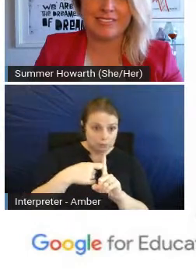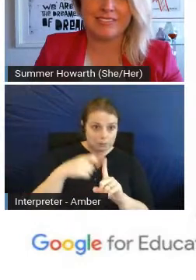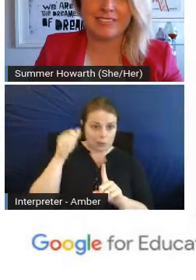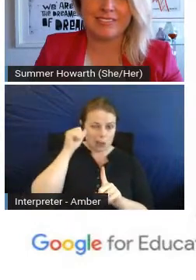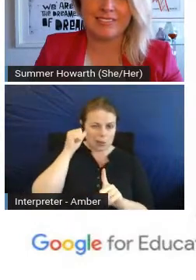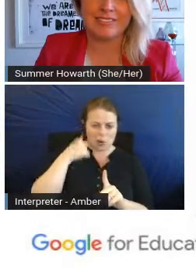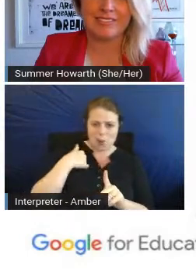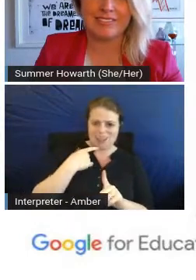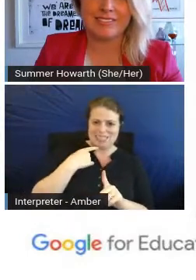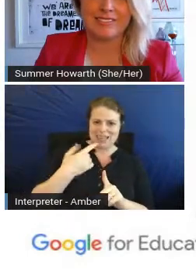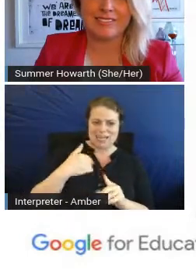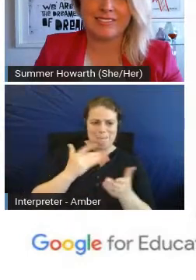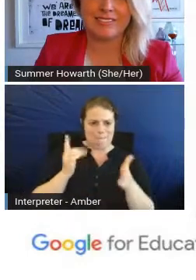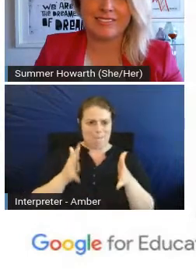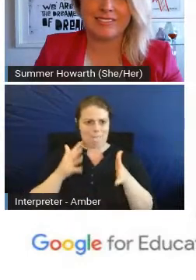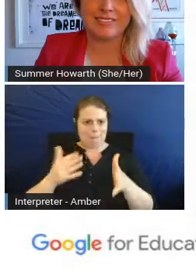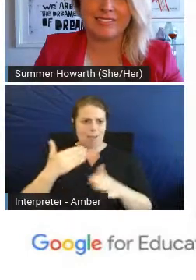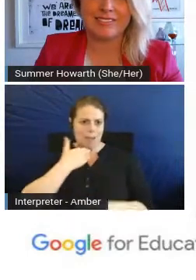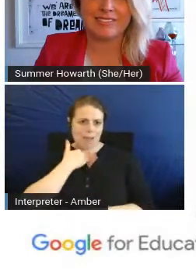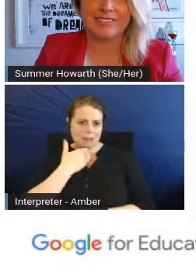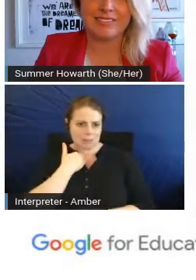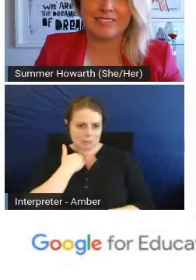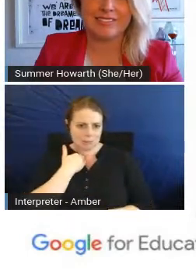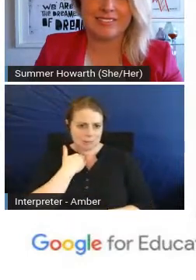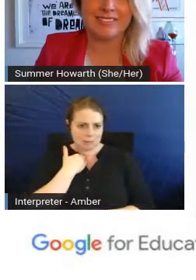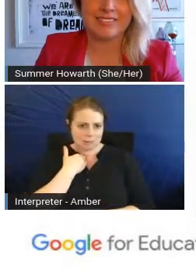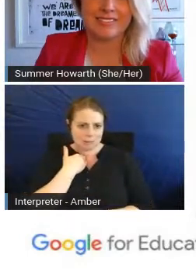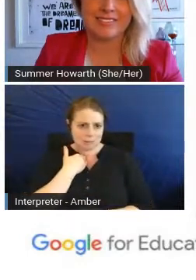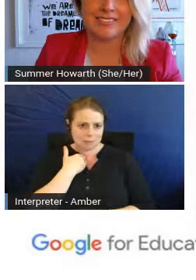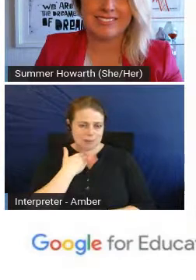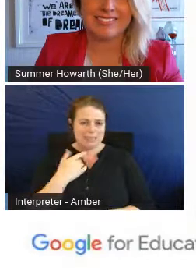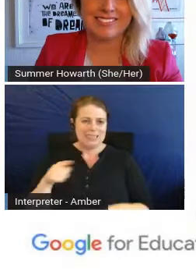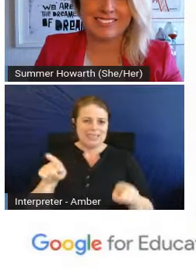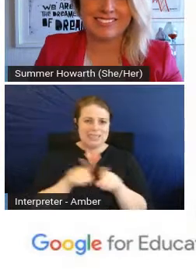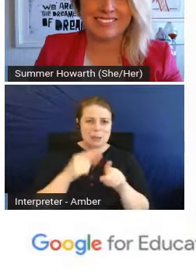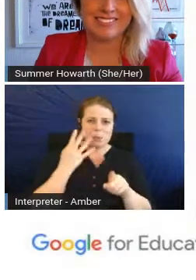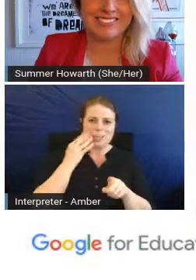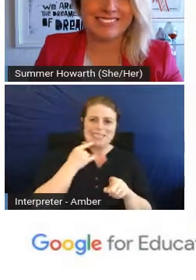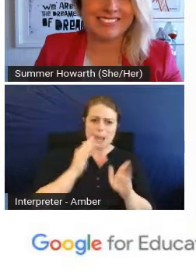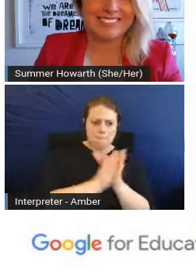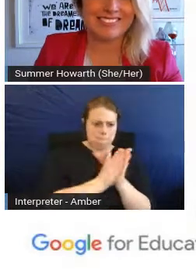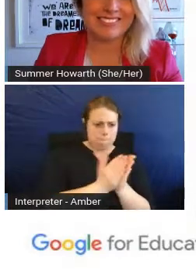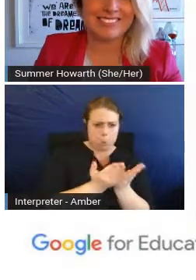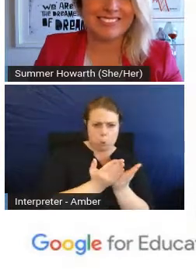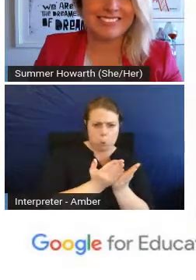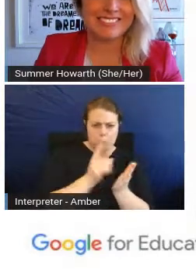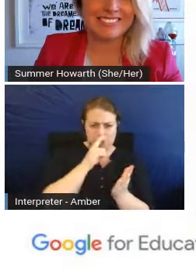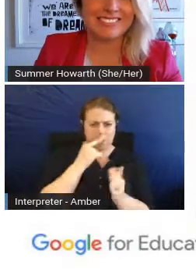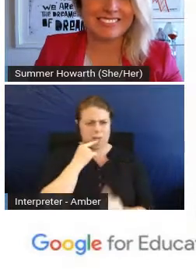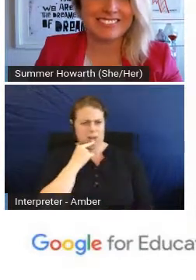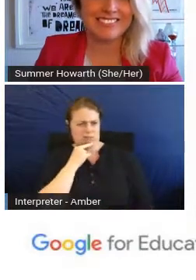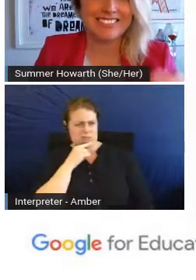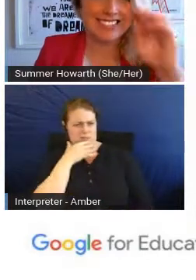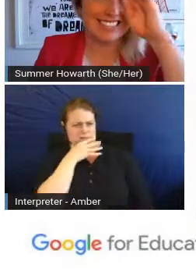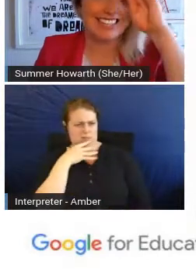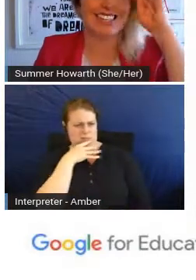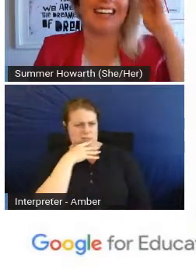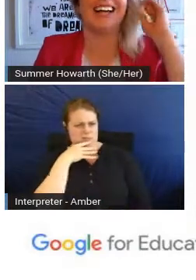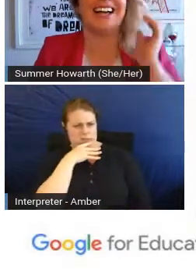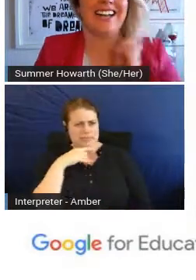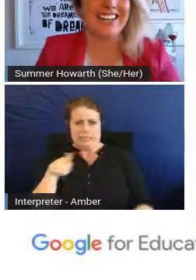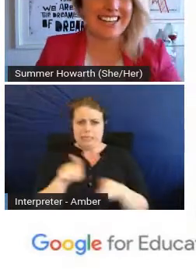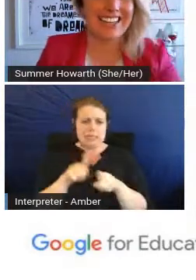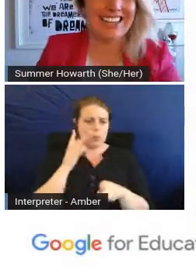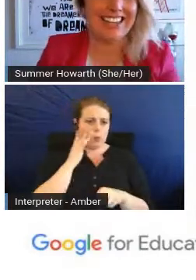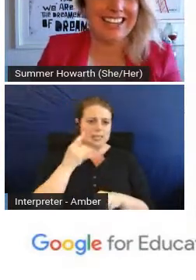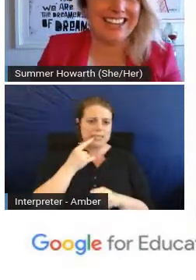weird accent. So I'm not like it's the way I say book as well. People are like, what do you mean? And I say hook in the same way.